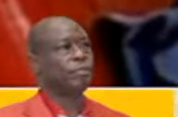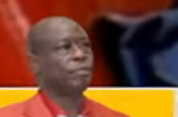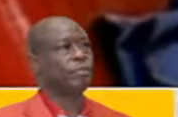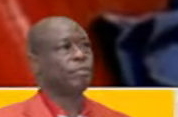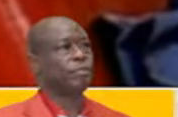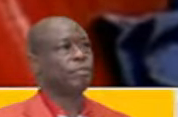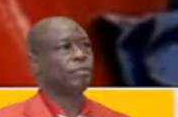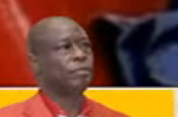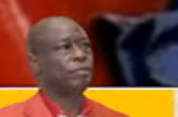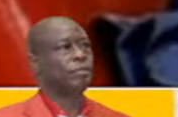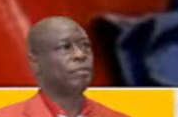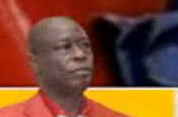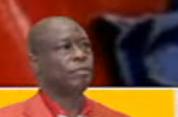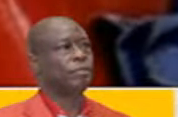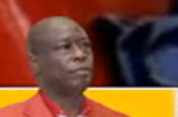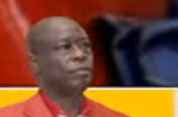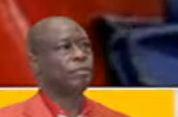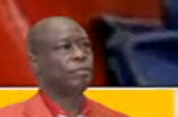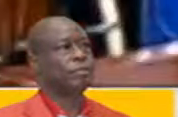so SMS messages.